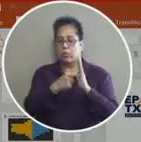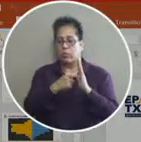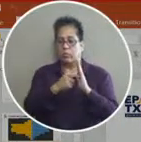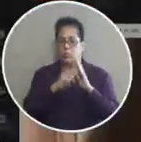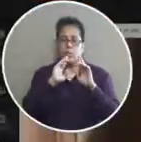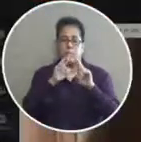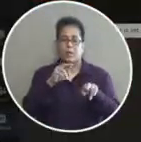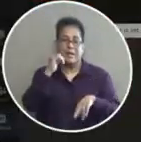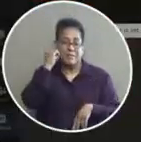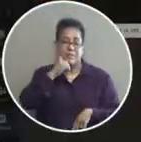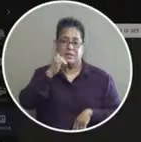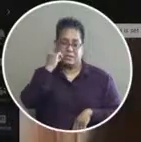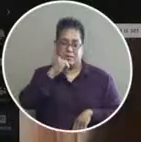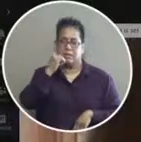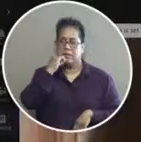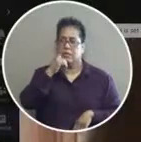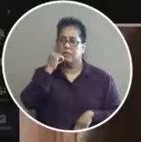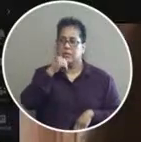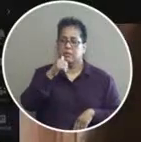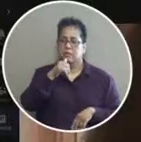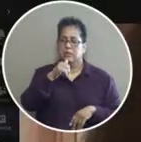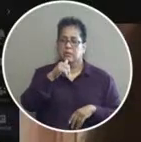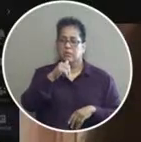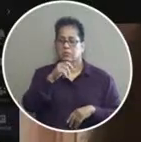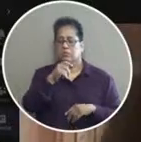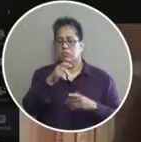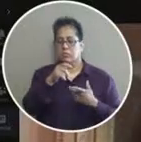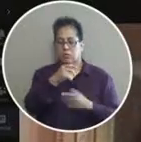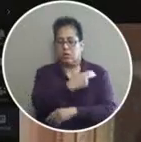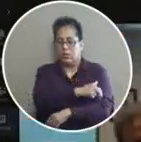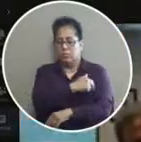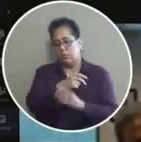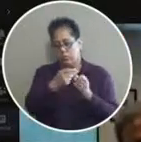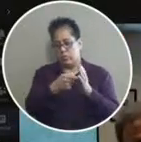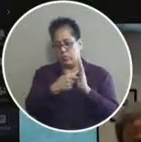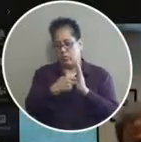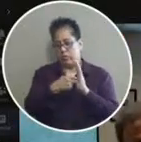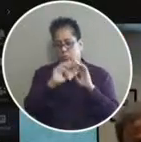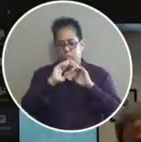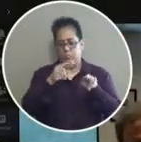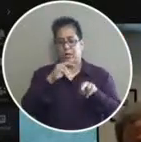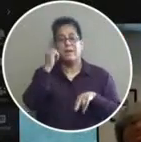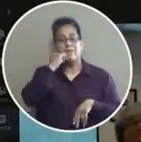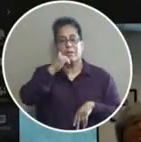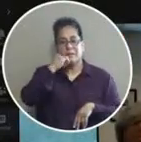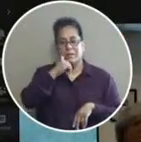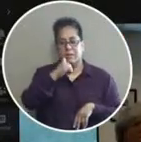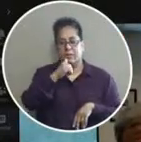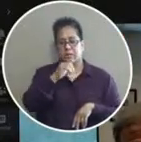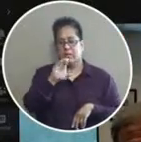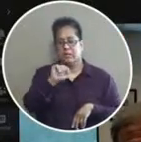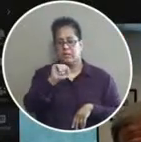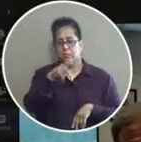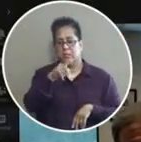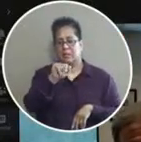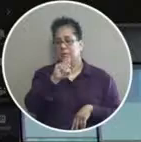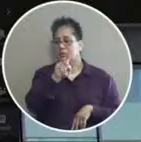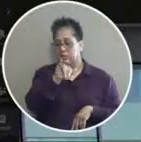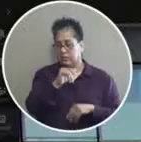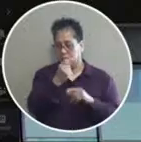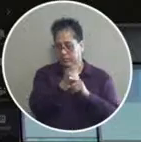every day. I'm asking you, Dr. Mario, the hospitals are required to report to the state every day their capacity. Is that not